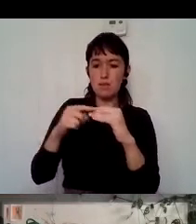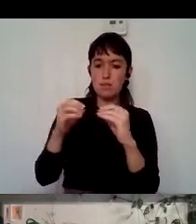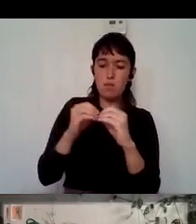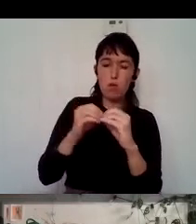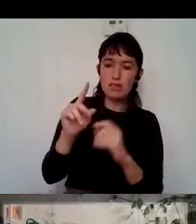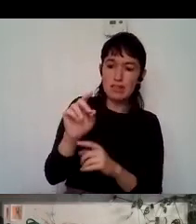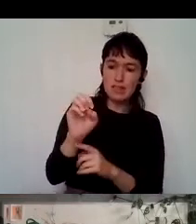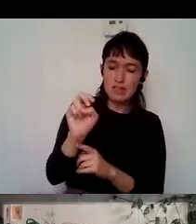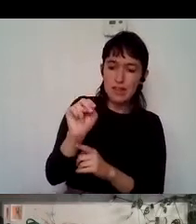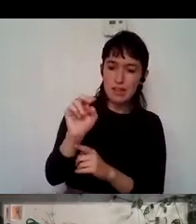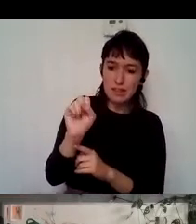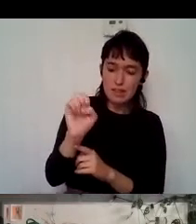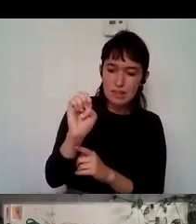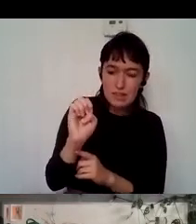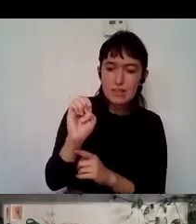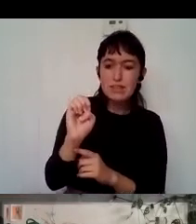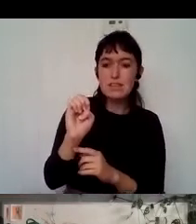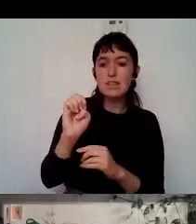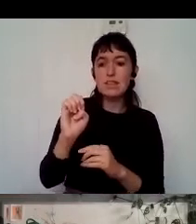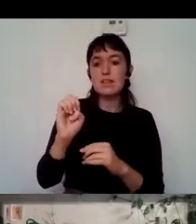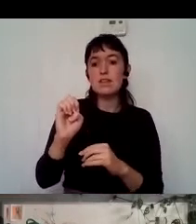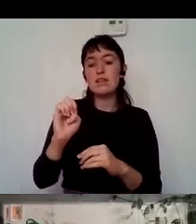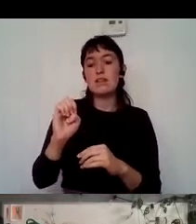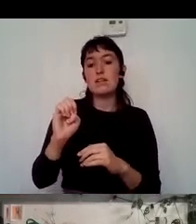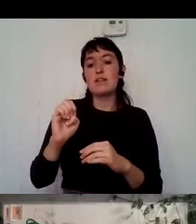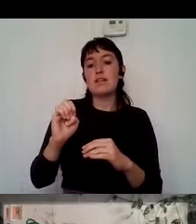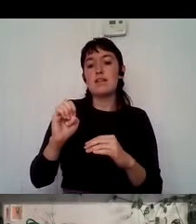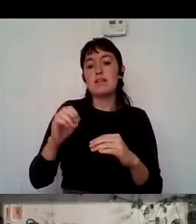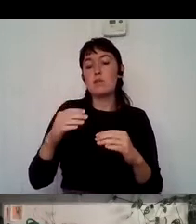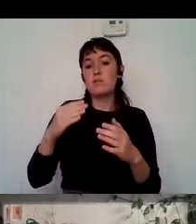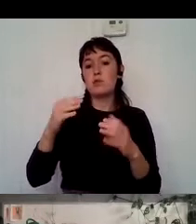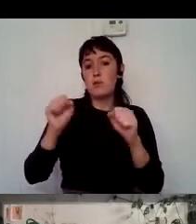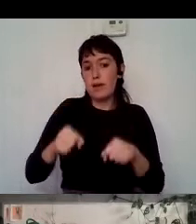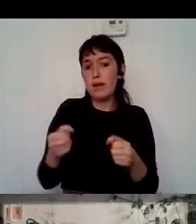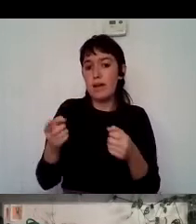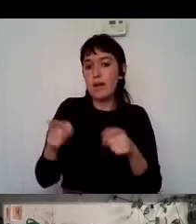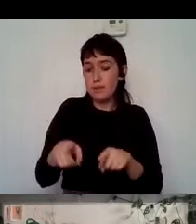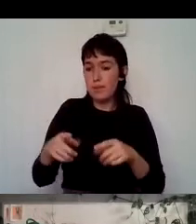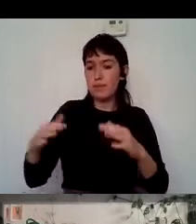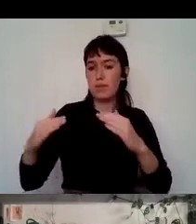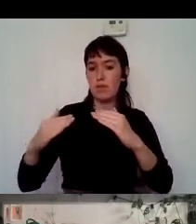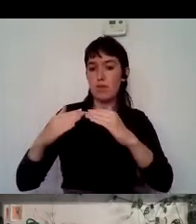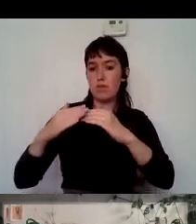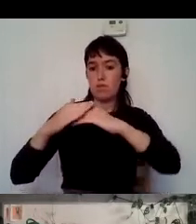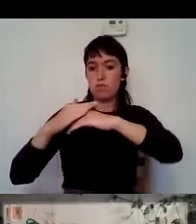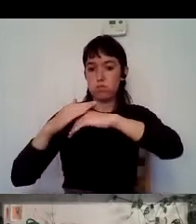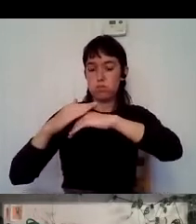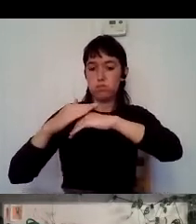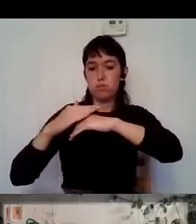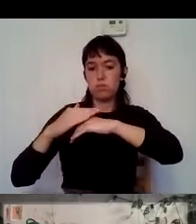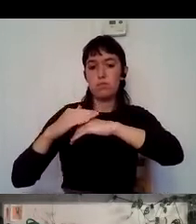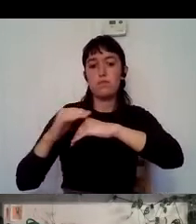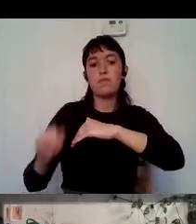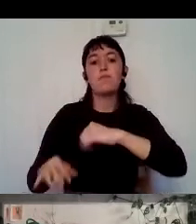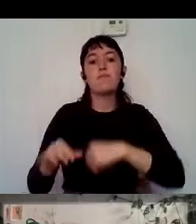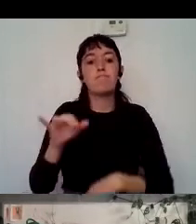encounter each other, one of them starts to go inside the other. And that's what's called subduction. So